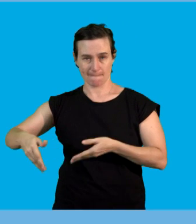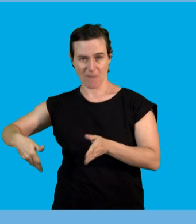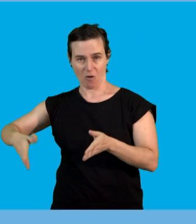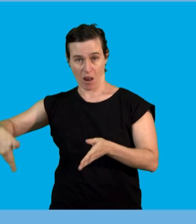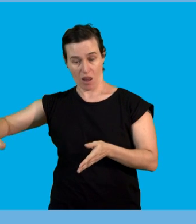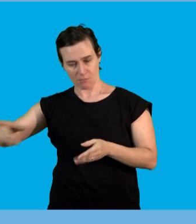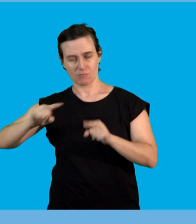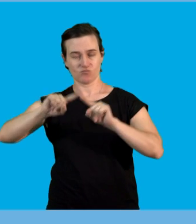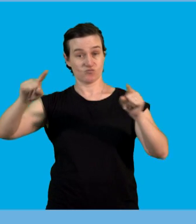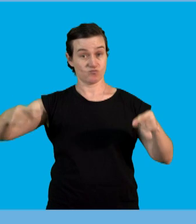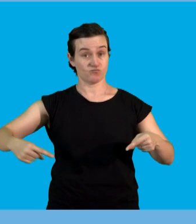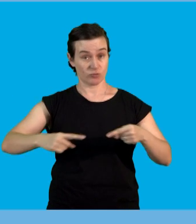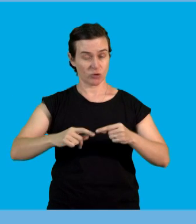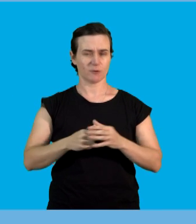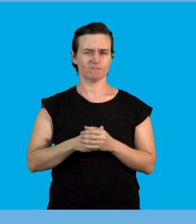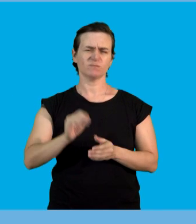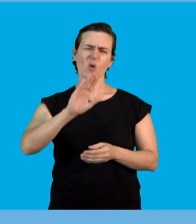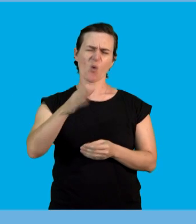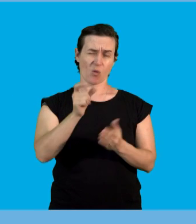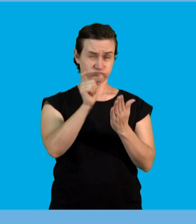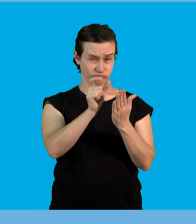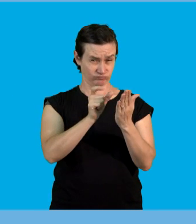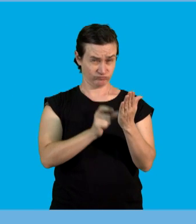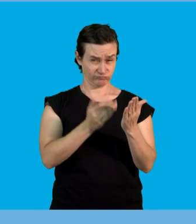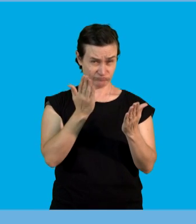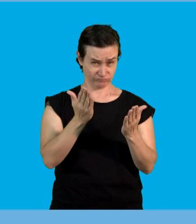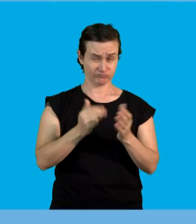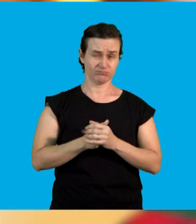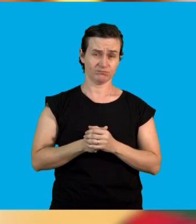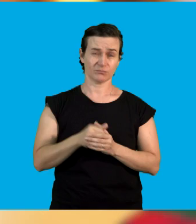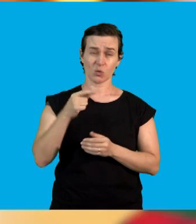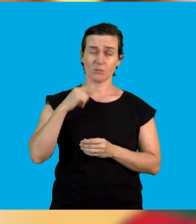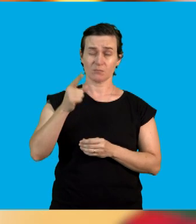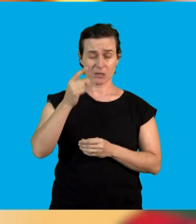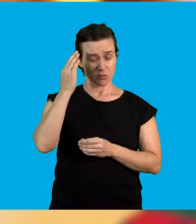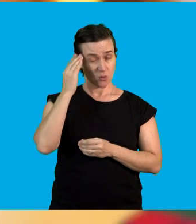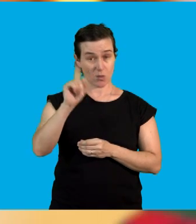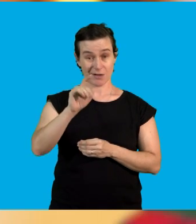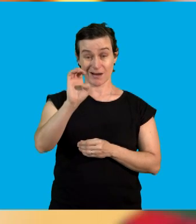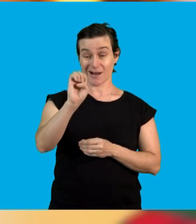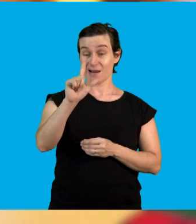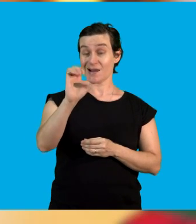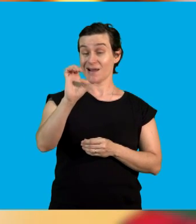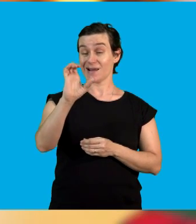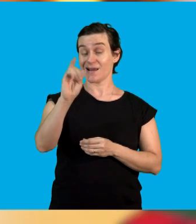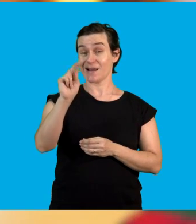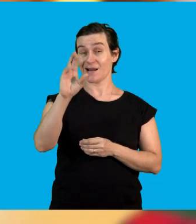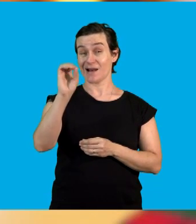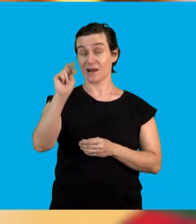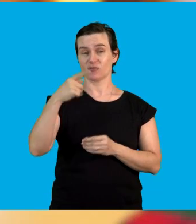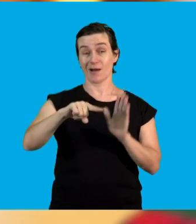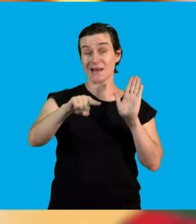a parallel circuit. Now, with all of these words that you are given here, we should know that electrons, that's now a negatively